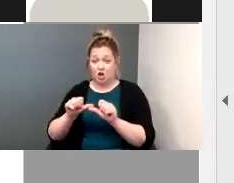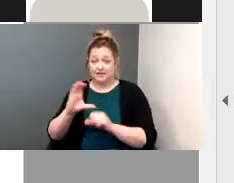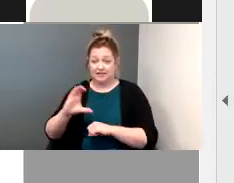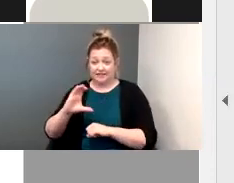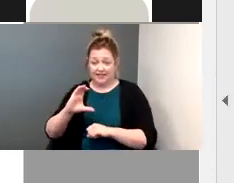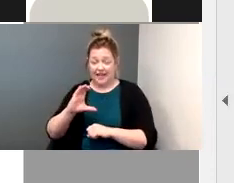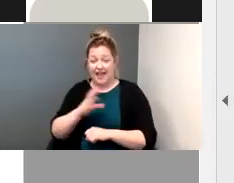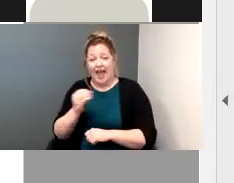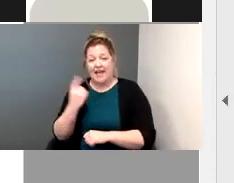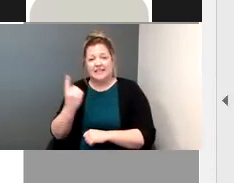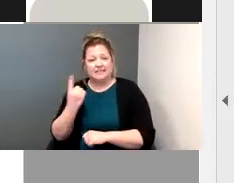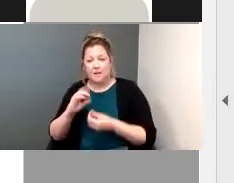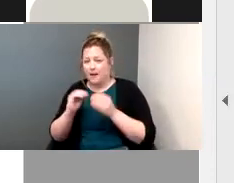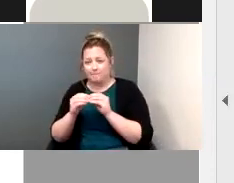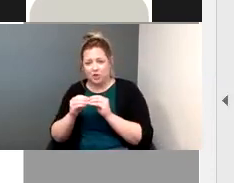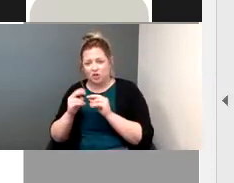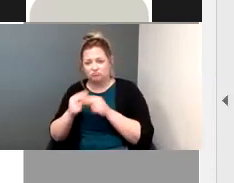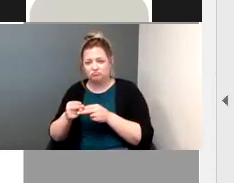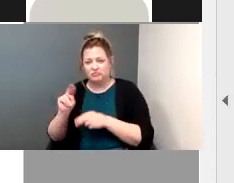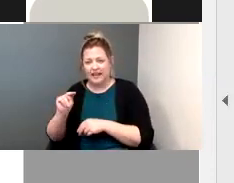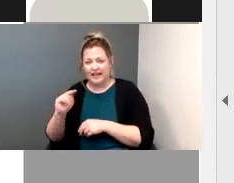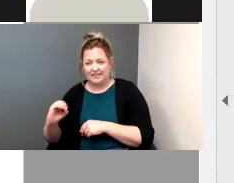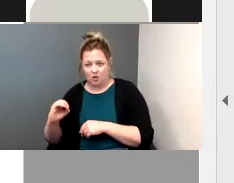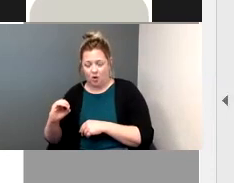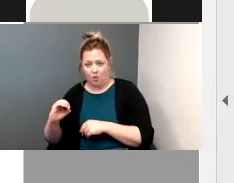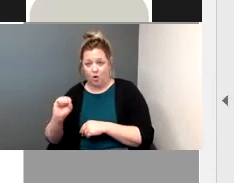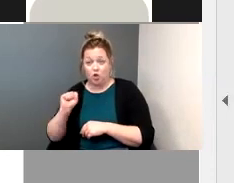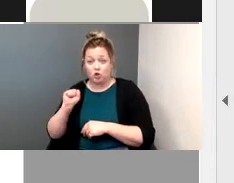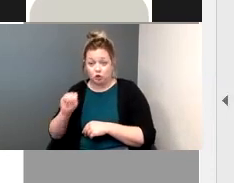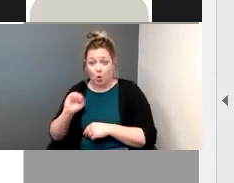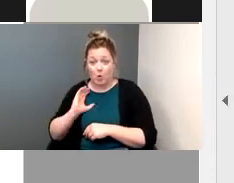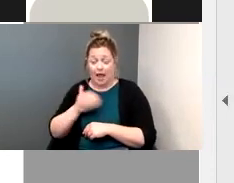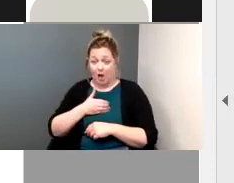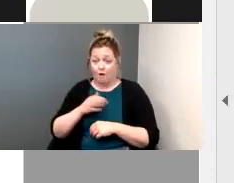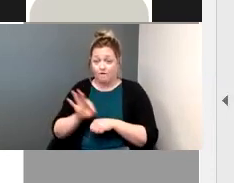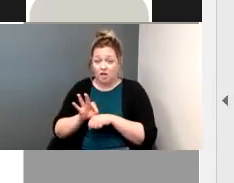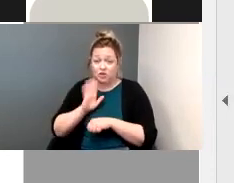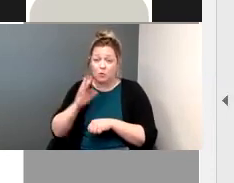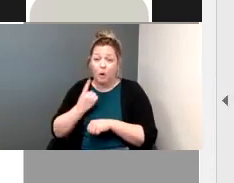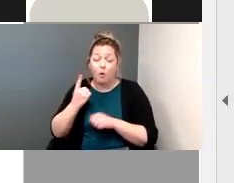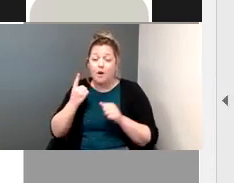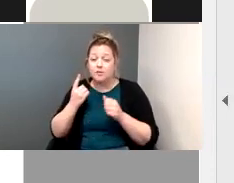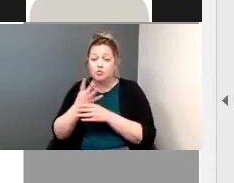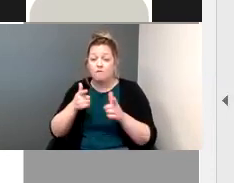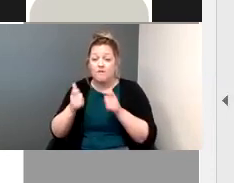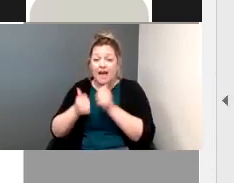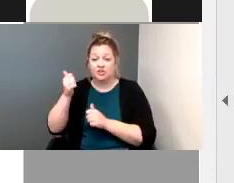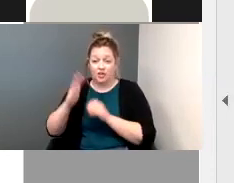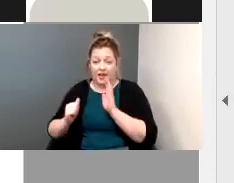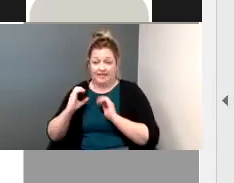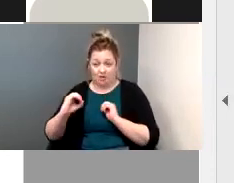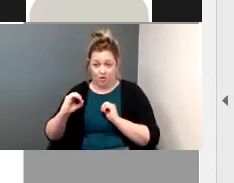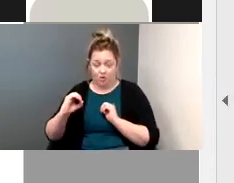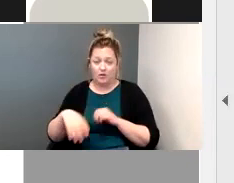n0 such that our function will always grow faster than 0 because there is no zero complexity, but our function will